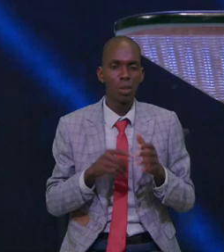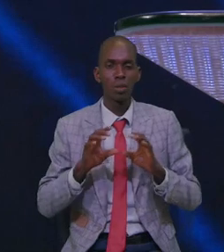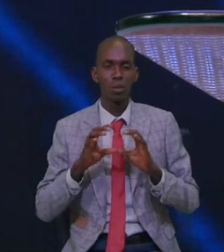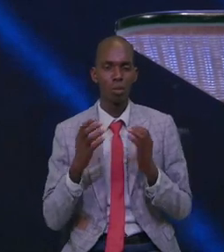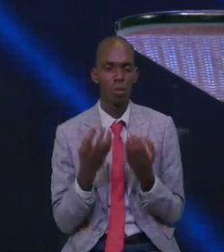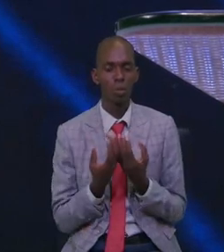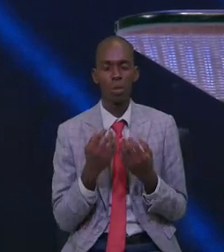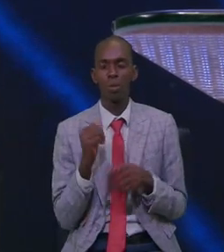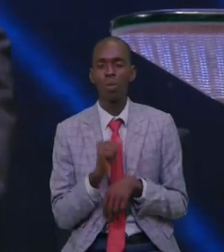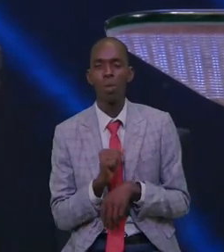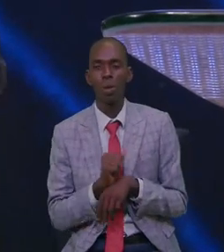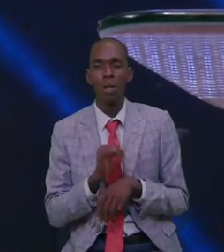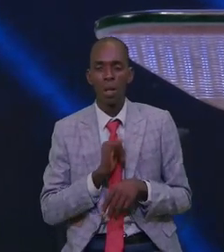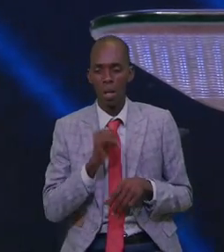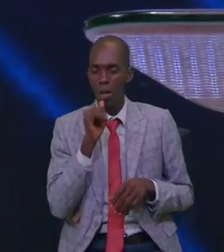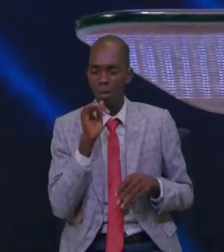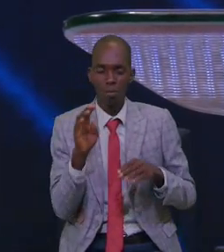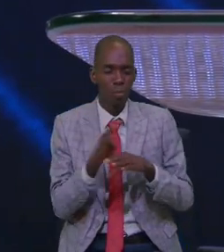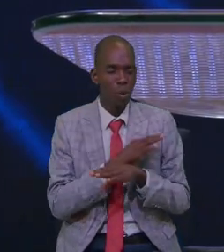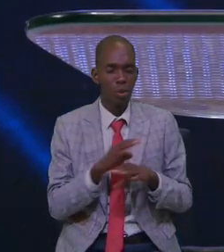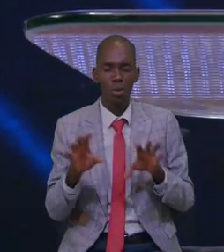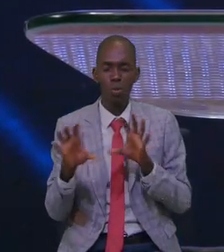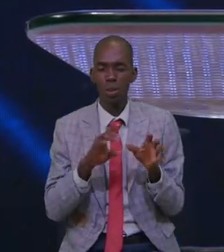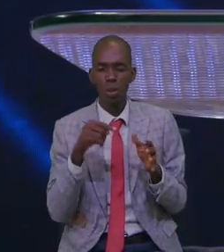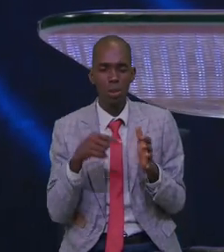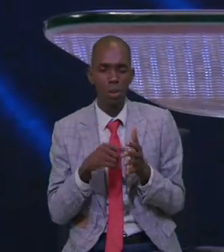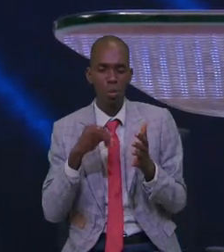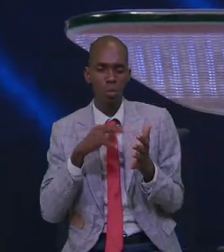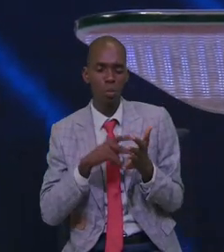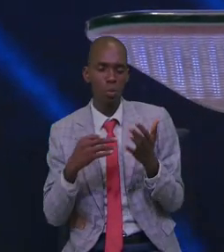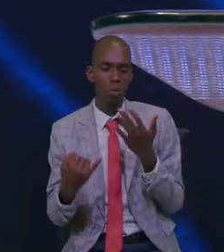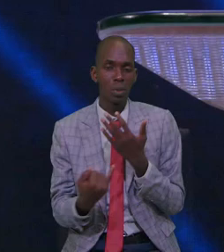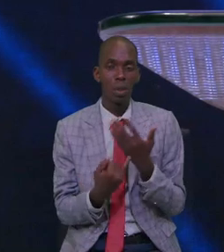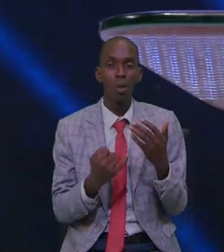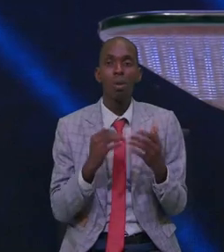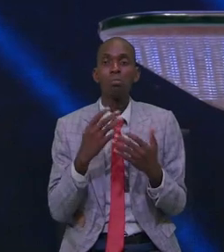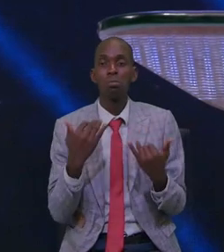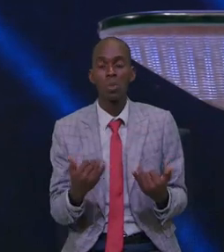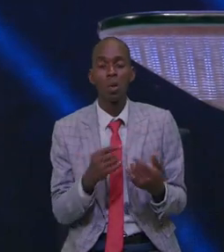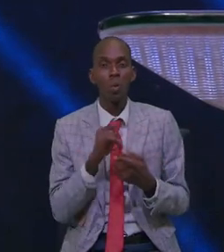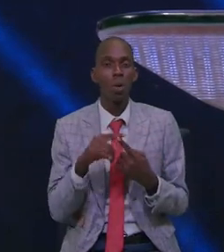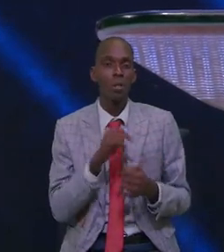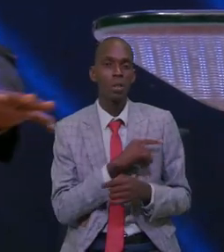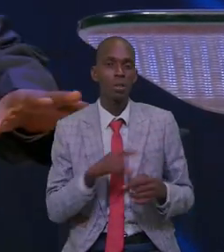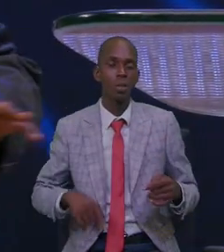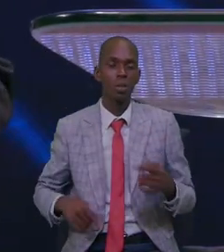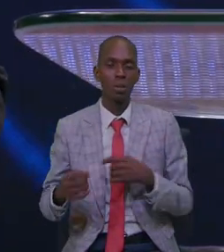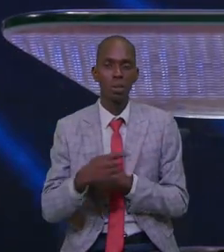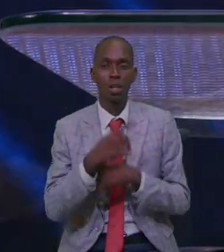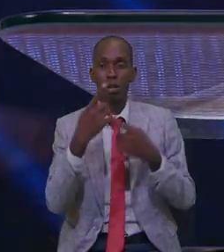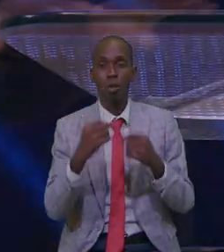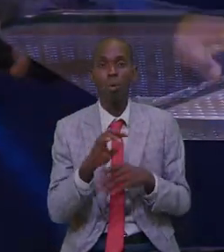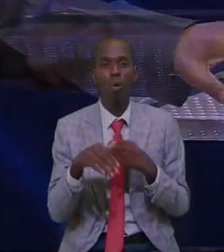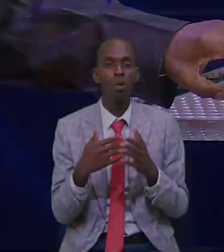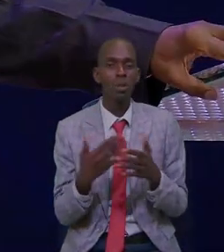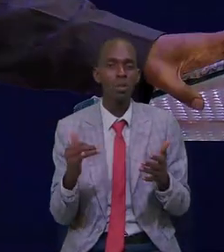this project. The day of the Lord, when the day of the Lord comes, all those things we are trying to build, all those things we are trying to raise, all those things we are trying